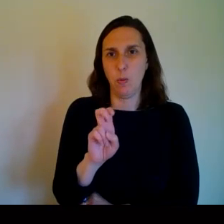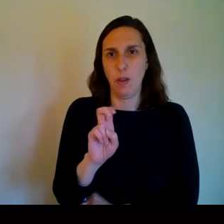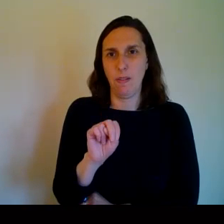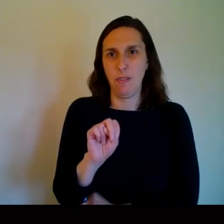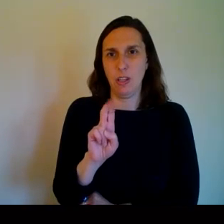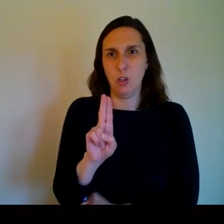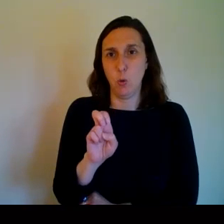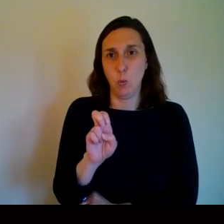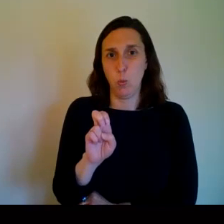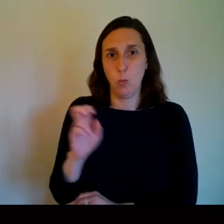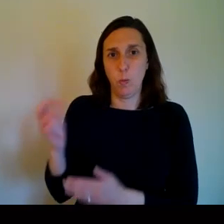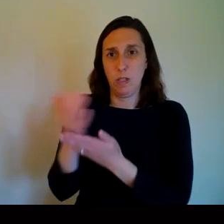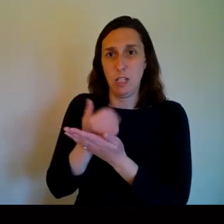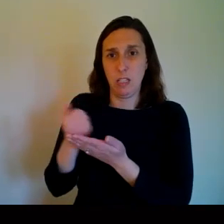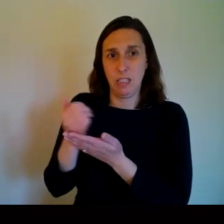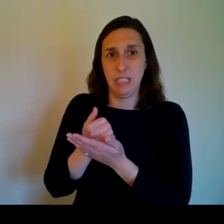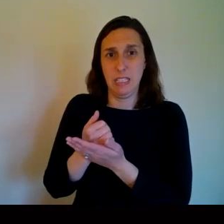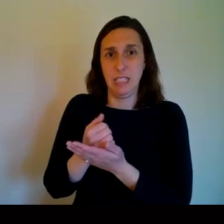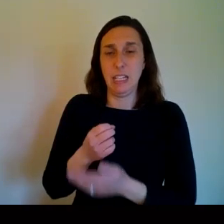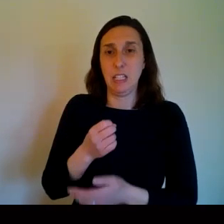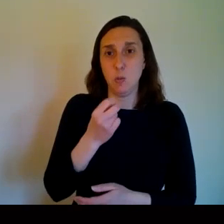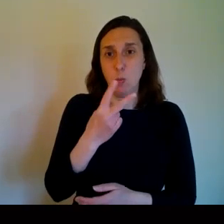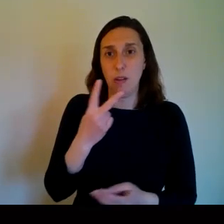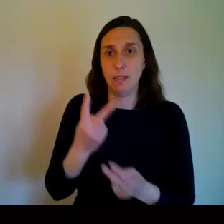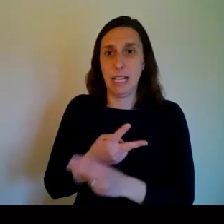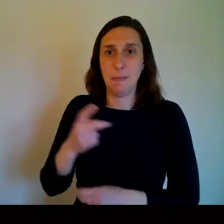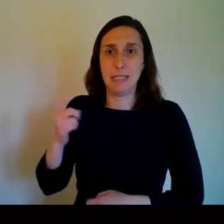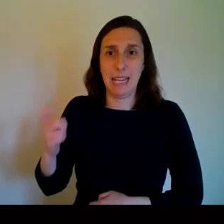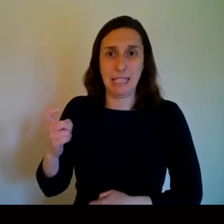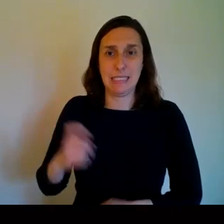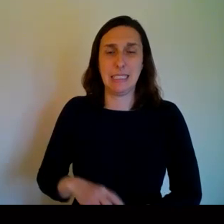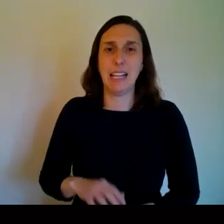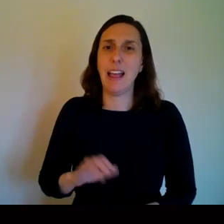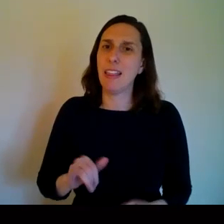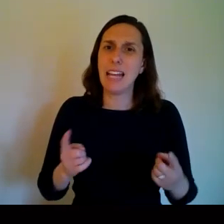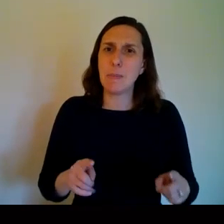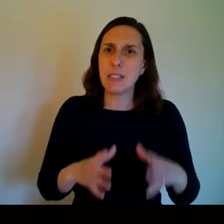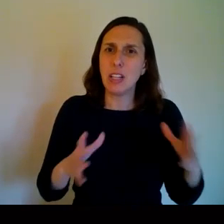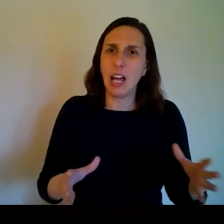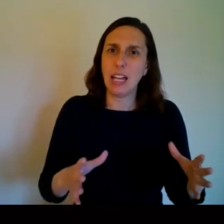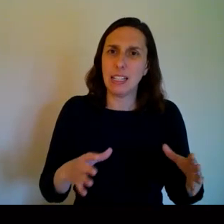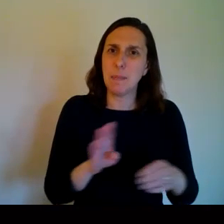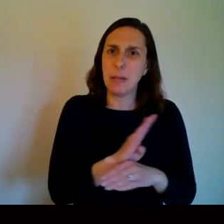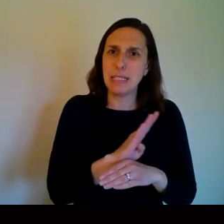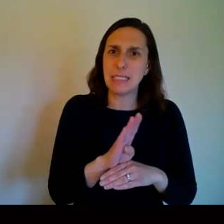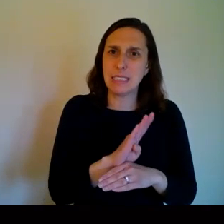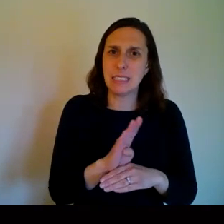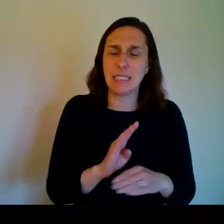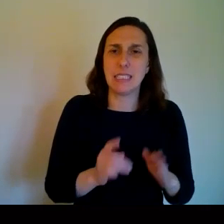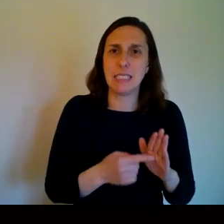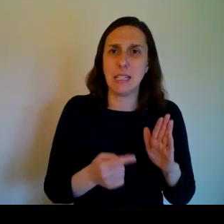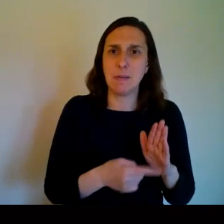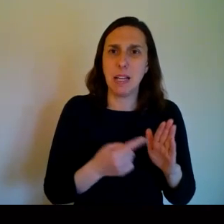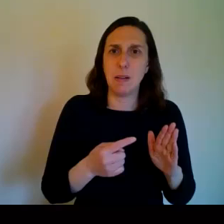is 12 times X. And this happens a lot in businesses. Is sometimes the cost